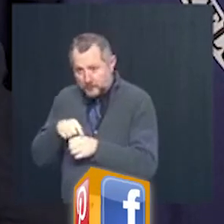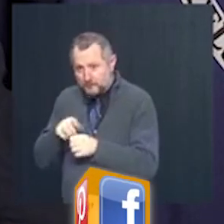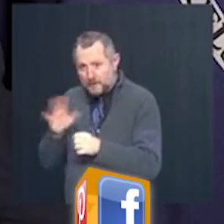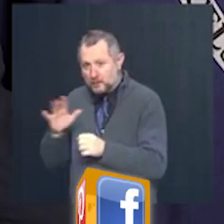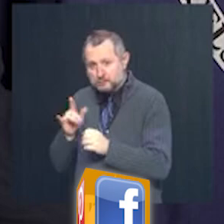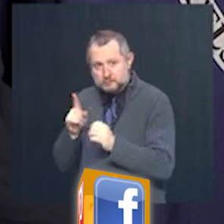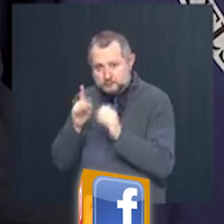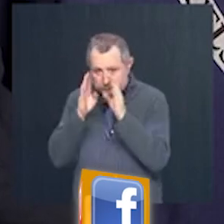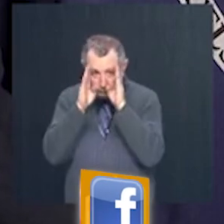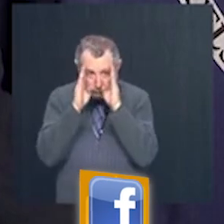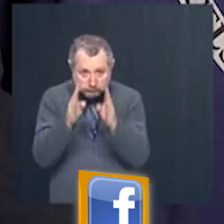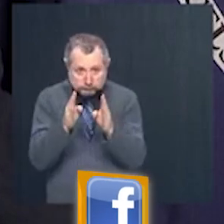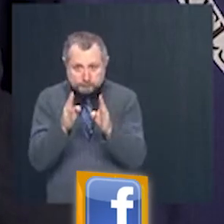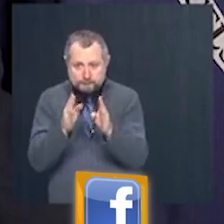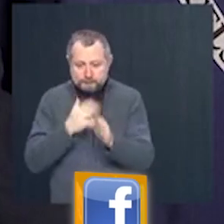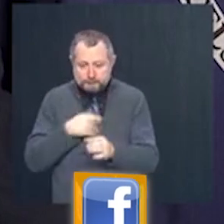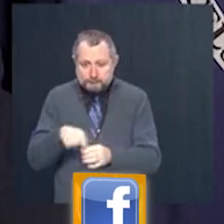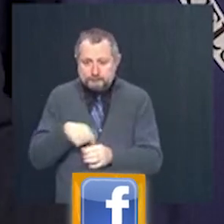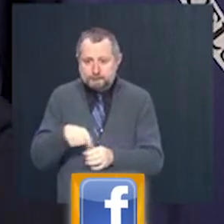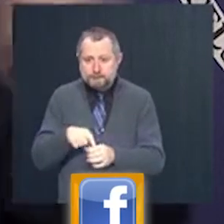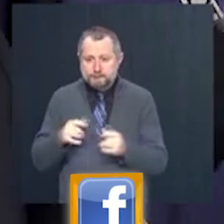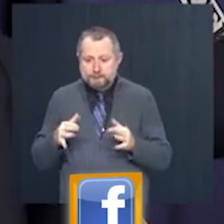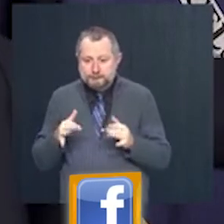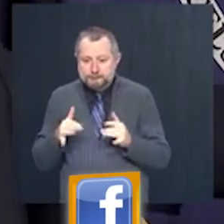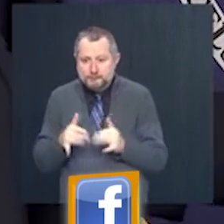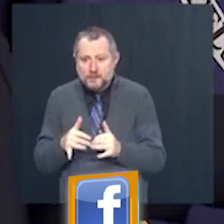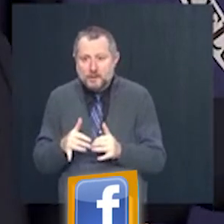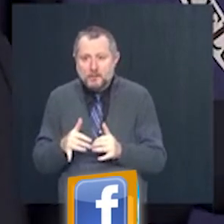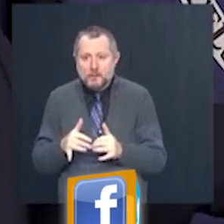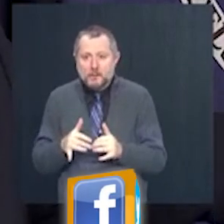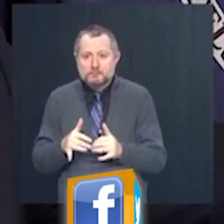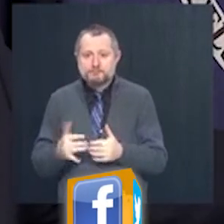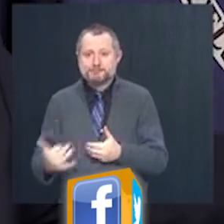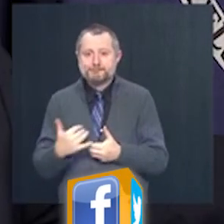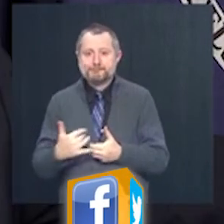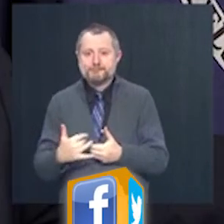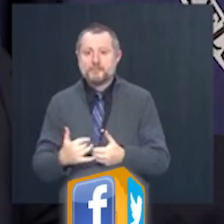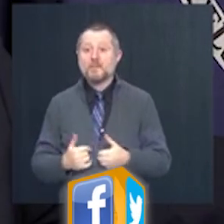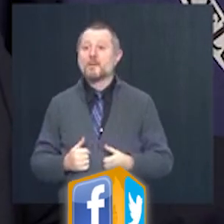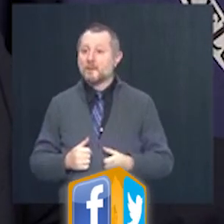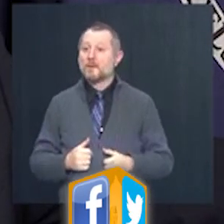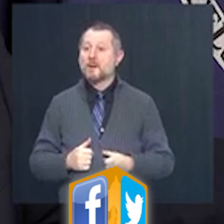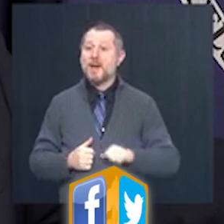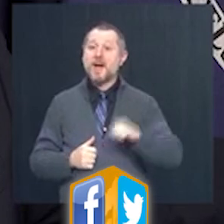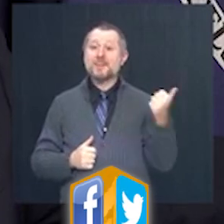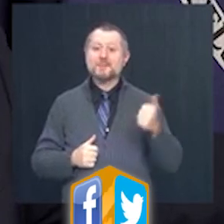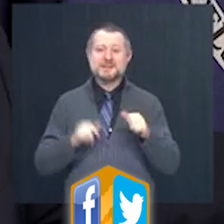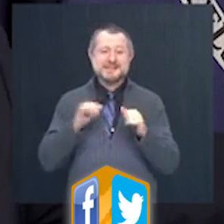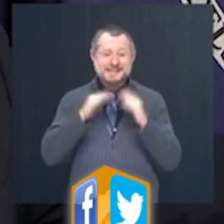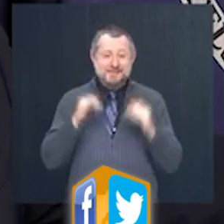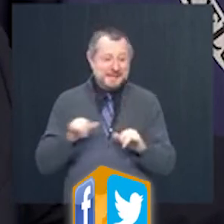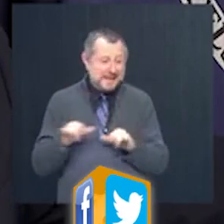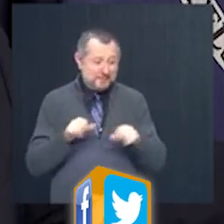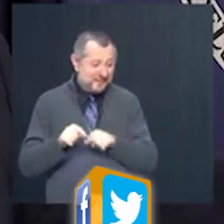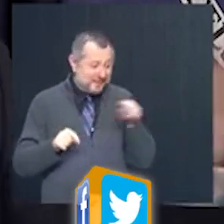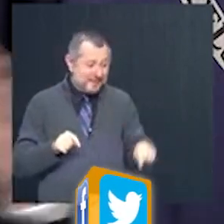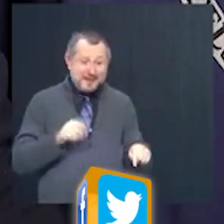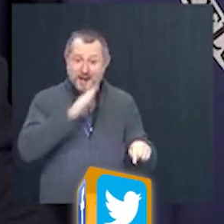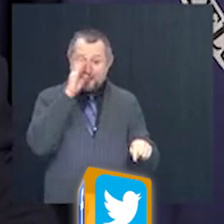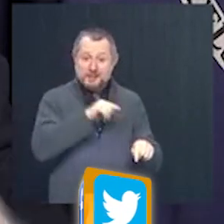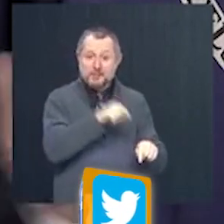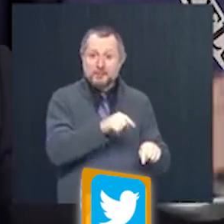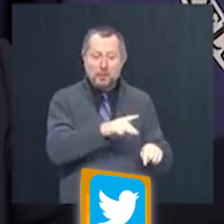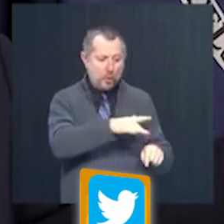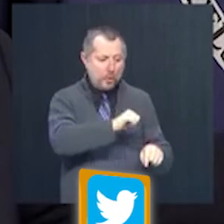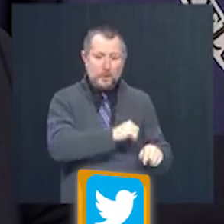showed up at one hospital that, by the way, had a sister hospital over here and a sister hospital over here. And rather